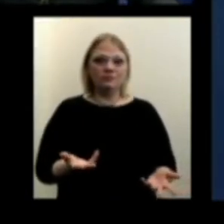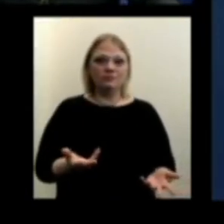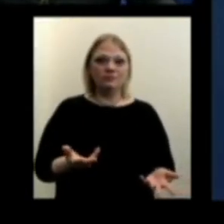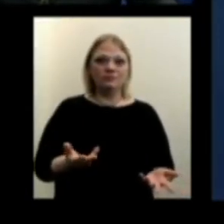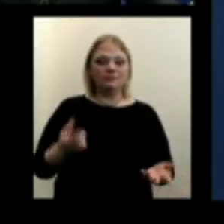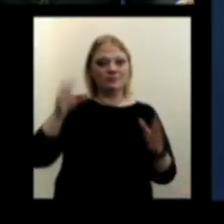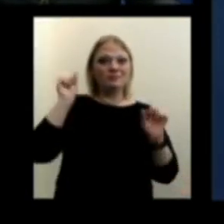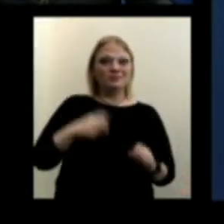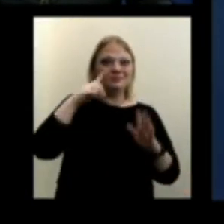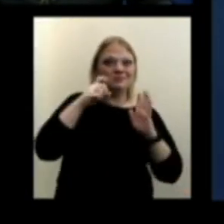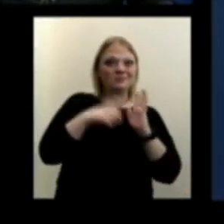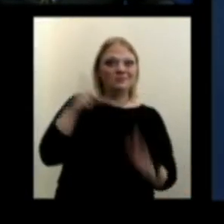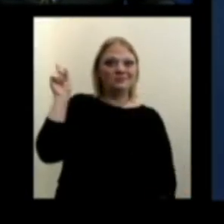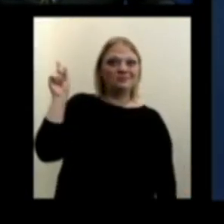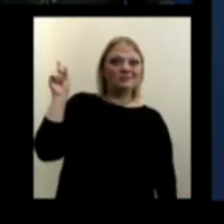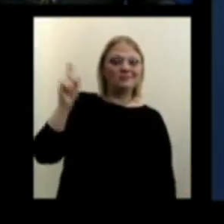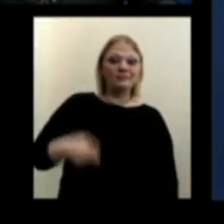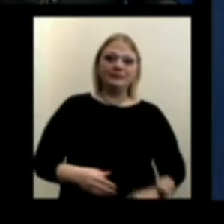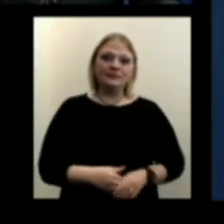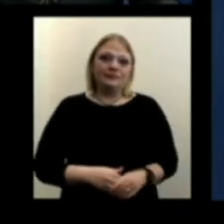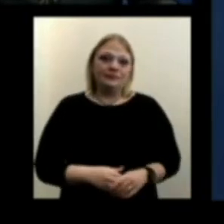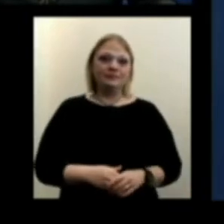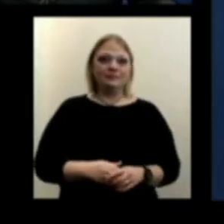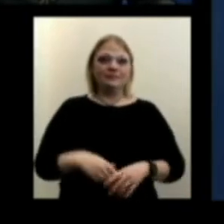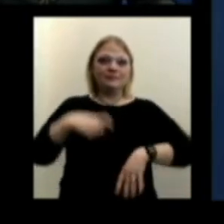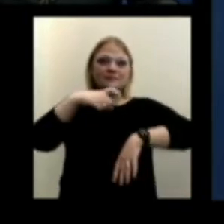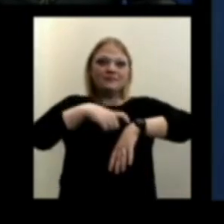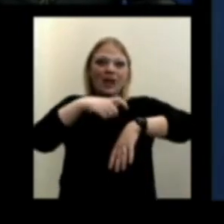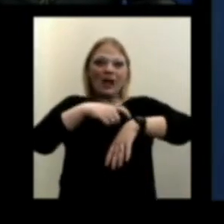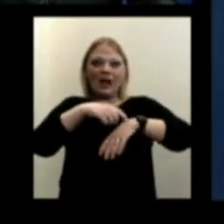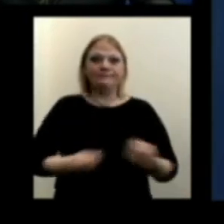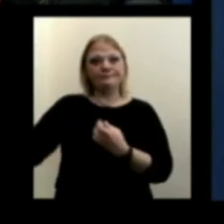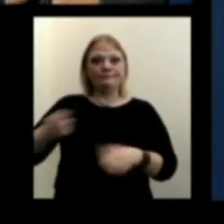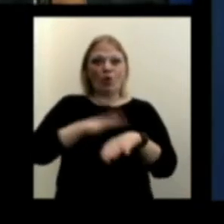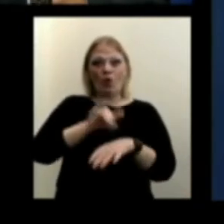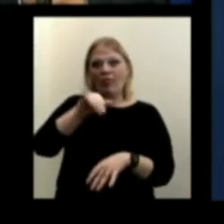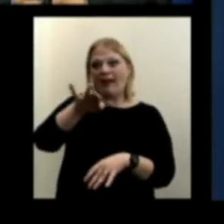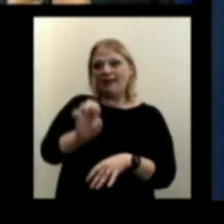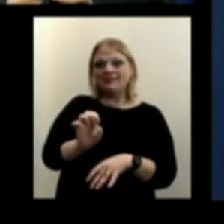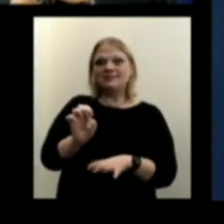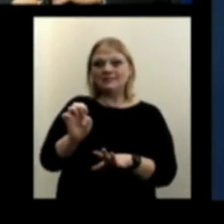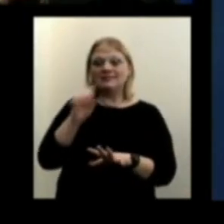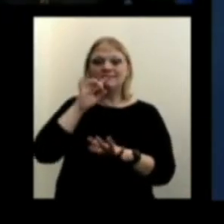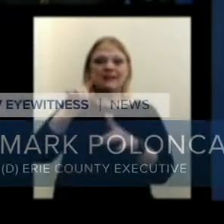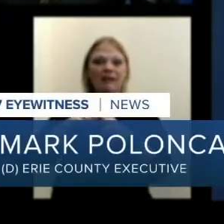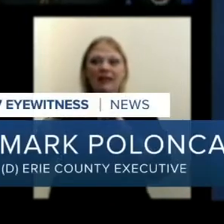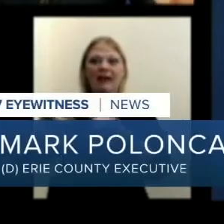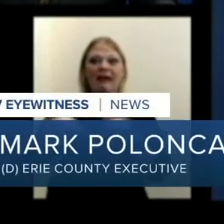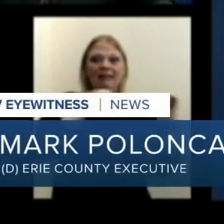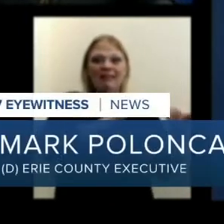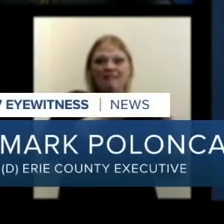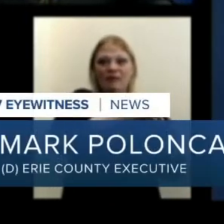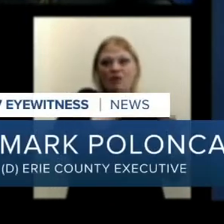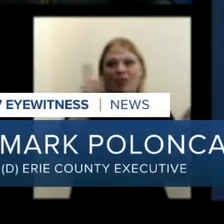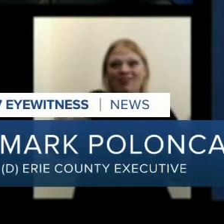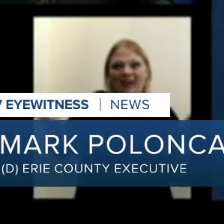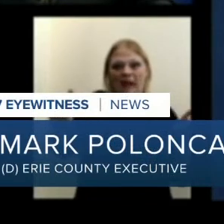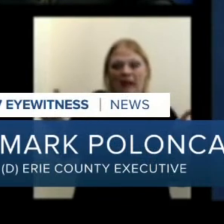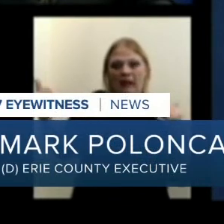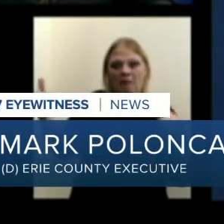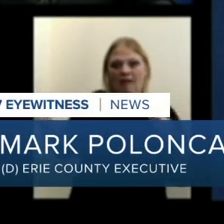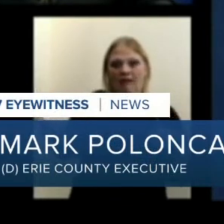even showed this photo, which he says proves he was there by himself. I left before they commenced their play at